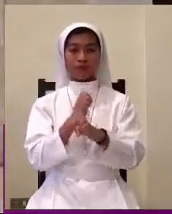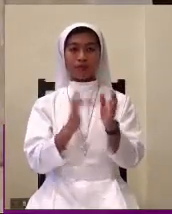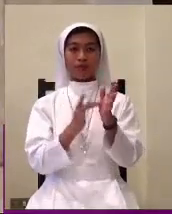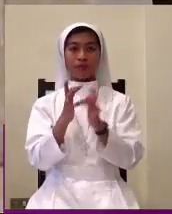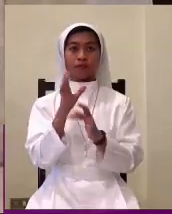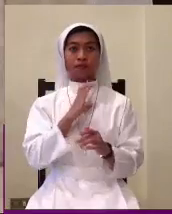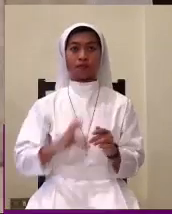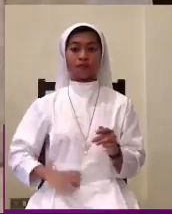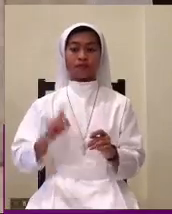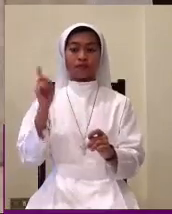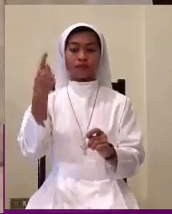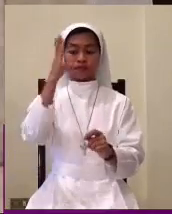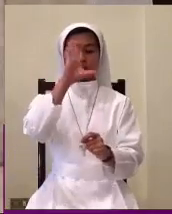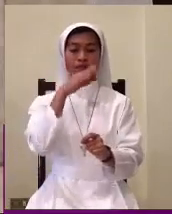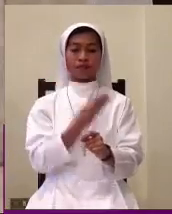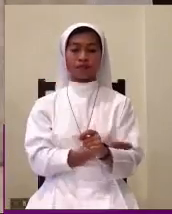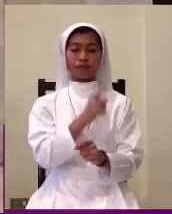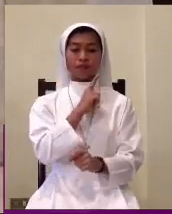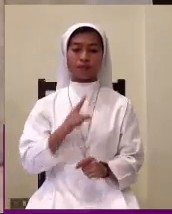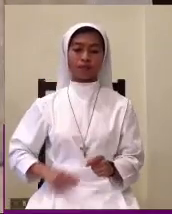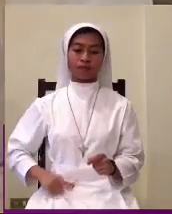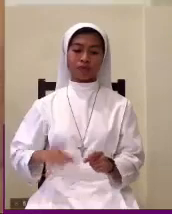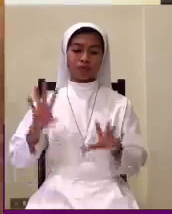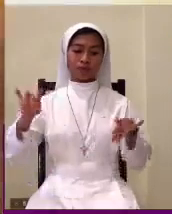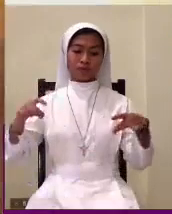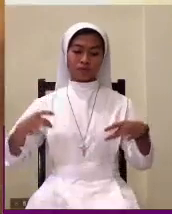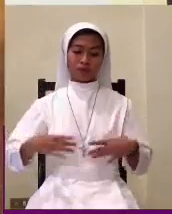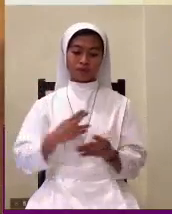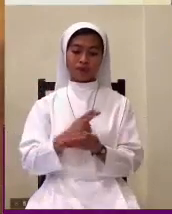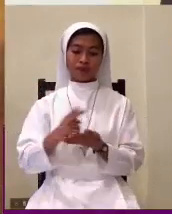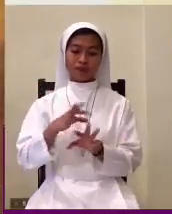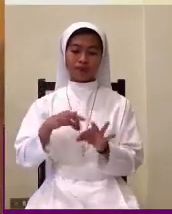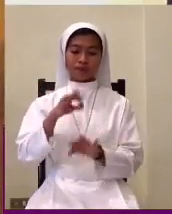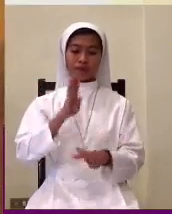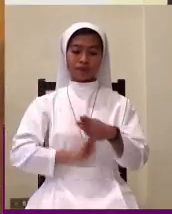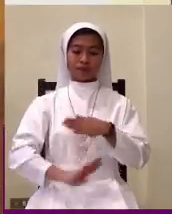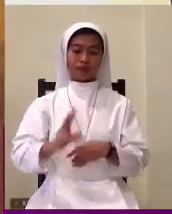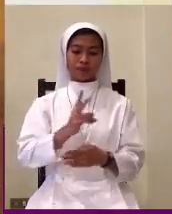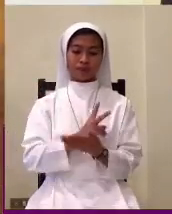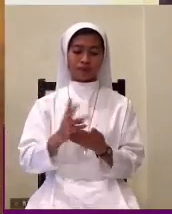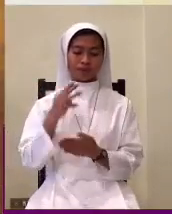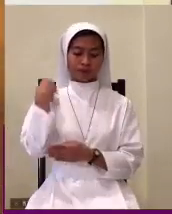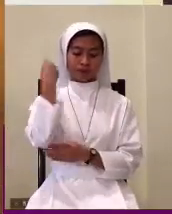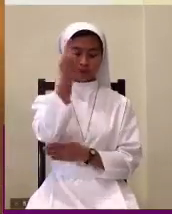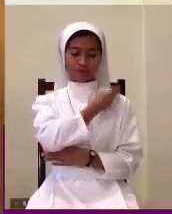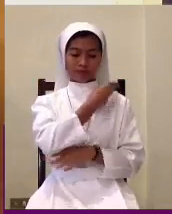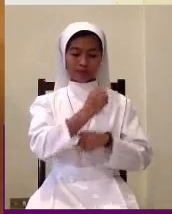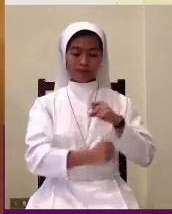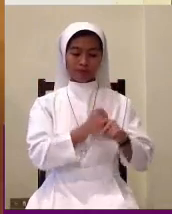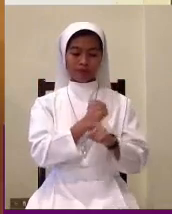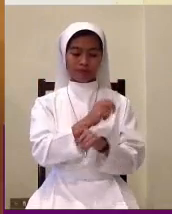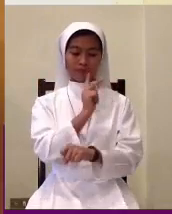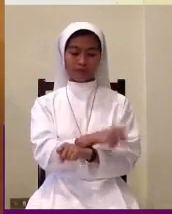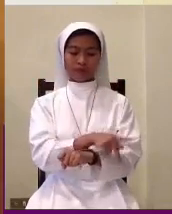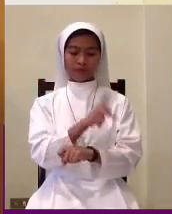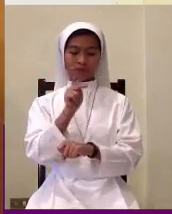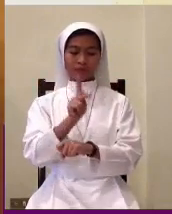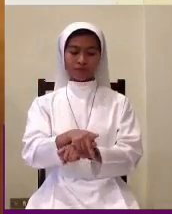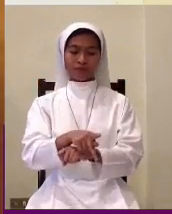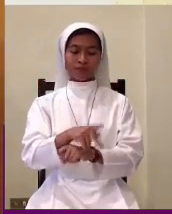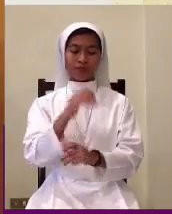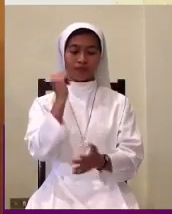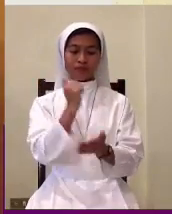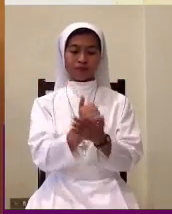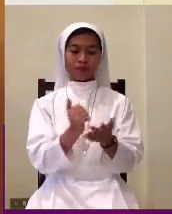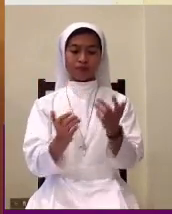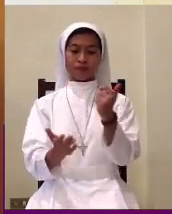only Son, our Lord, who was conceived by the Holy Spirit, born of the Virgin Mary, suffered under Pontius